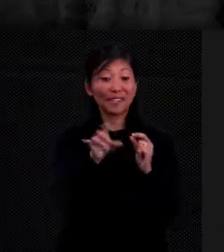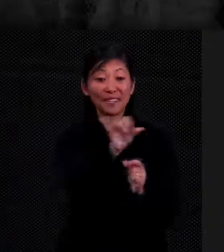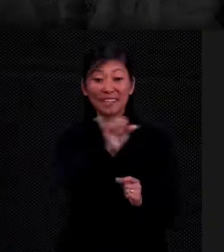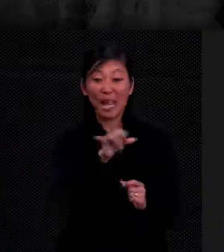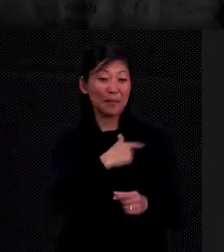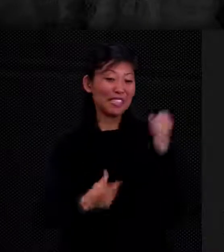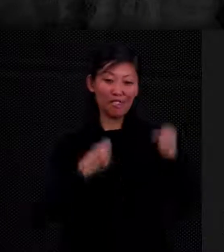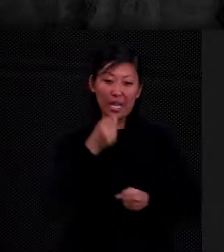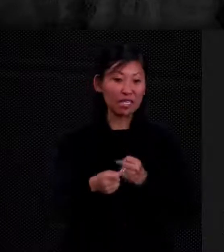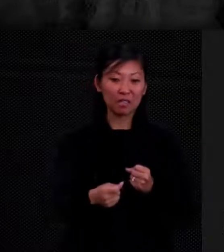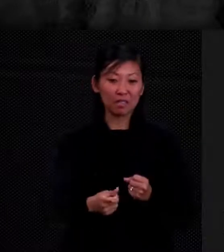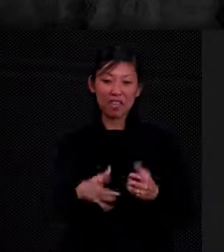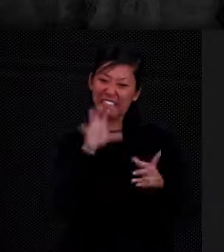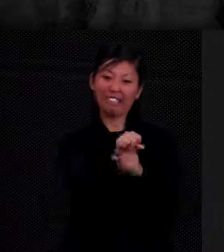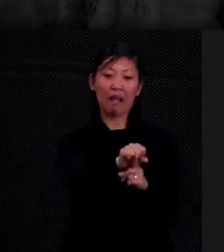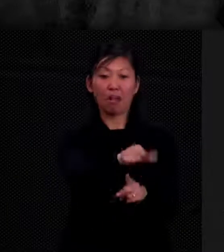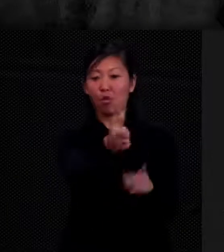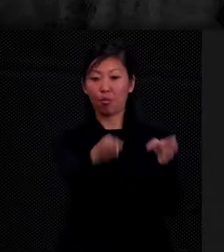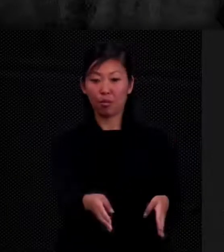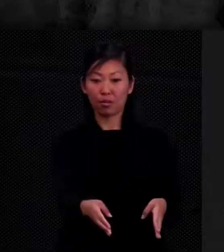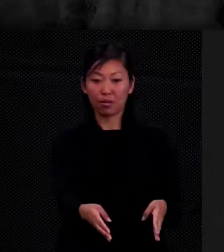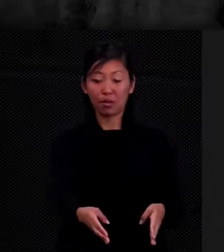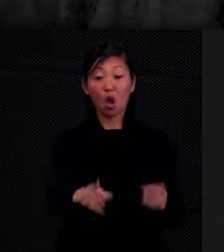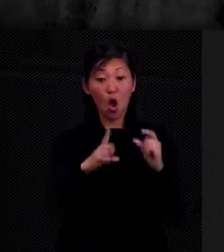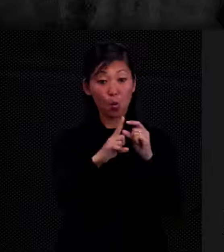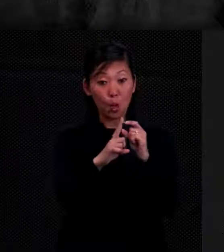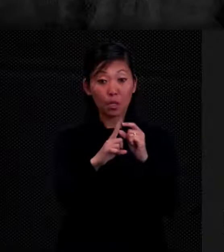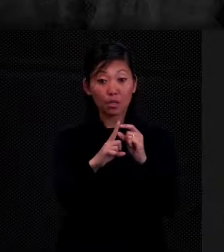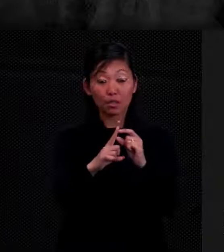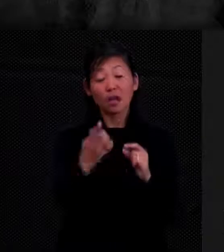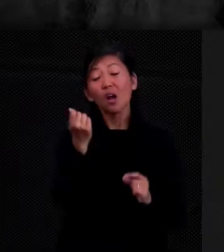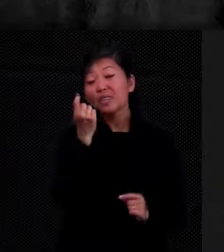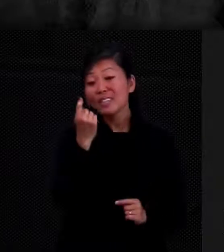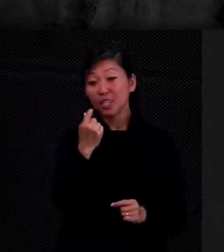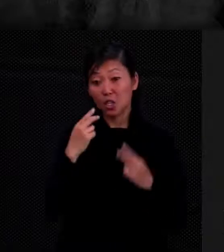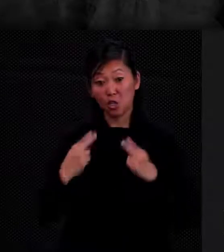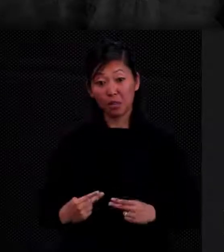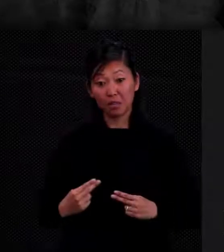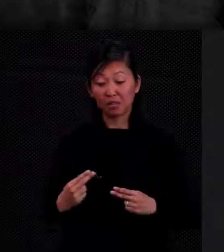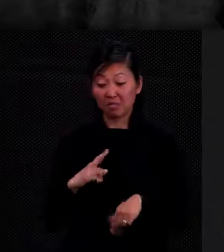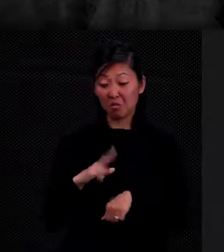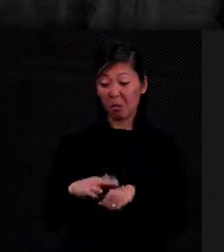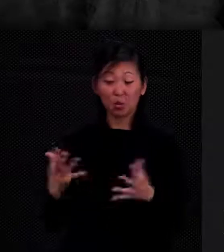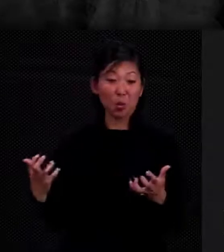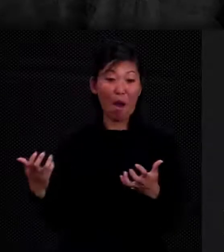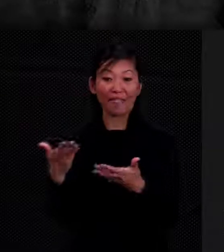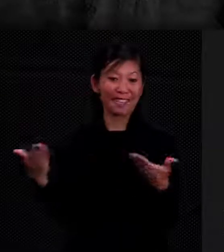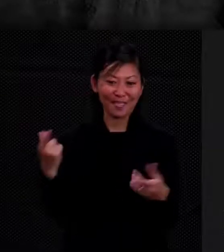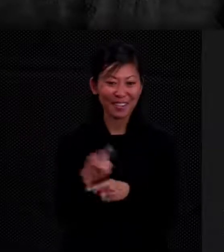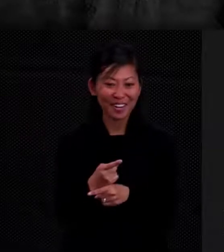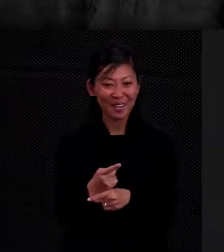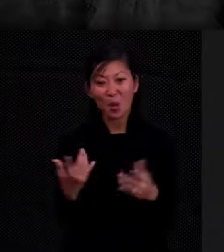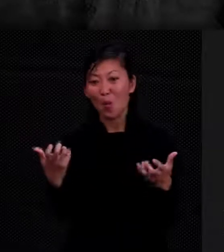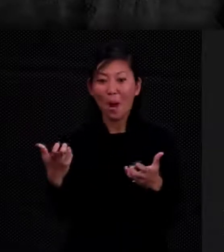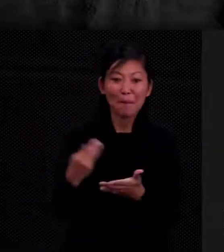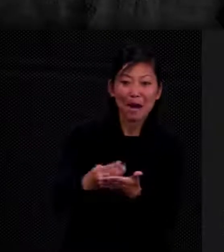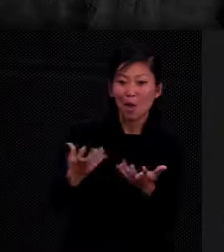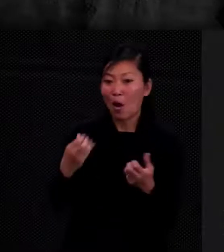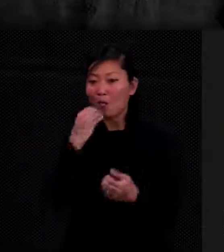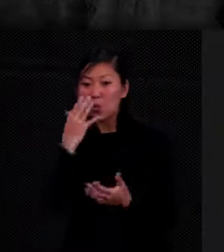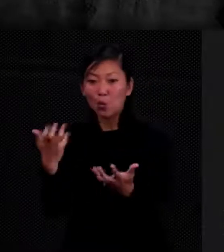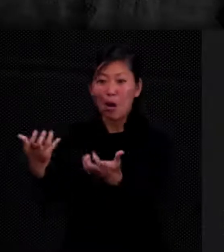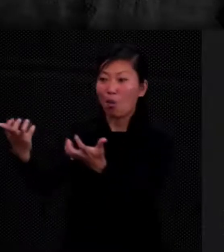can relate to desiring things. We all do that. That's natural. That's human nature. But there's a big jump that exists